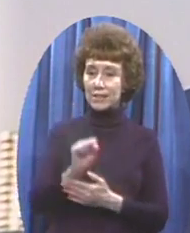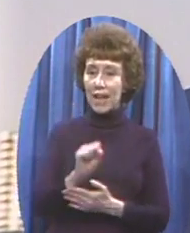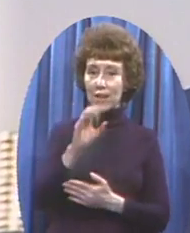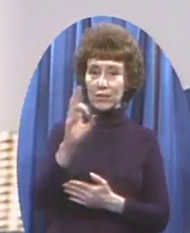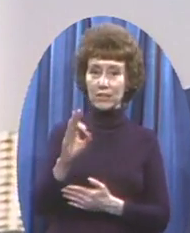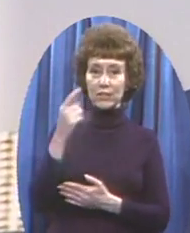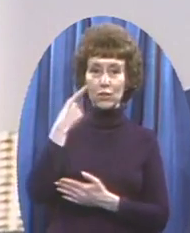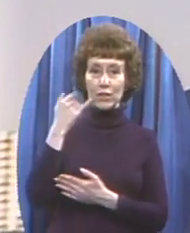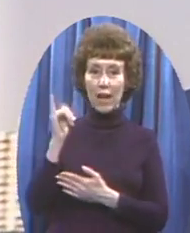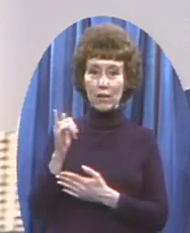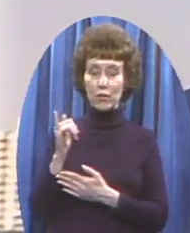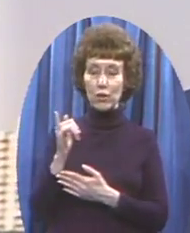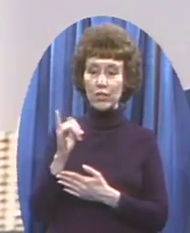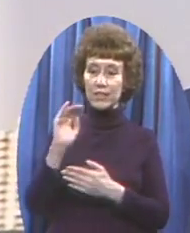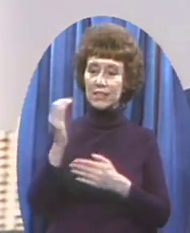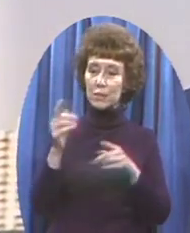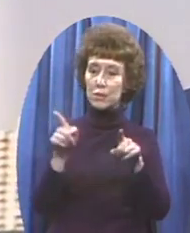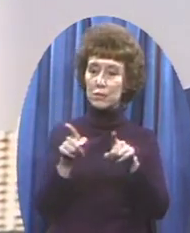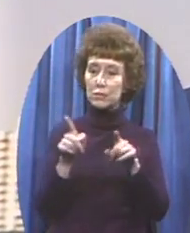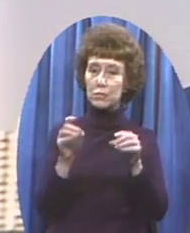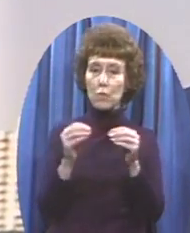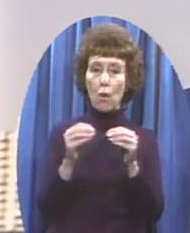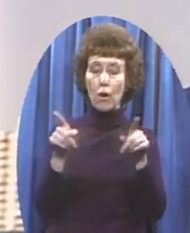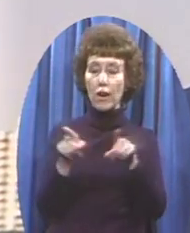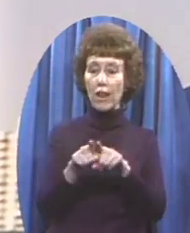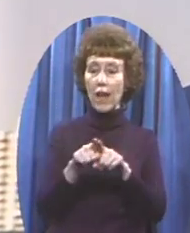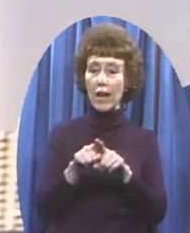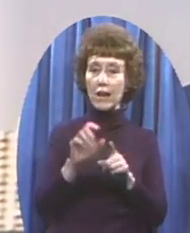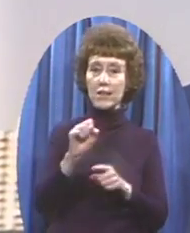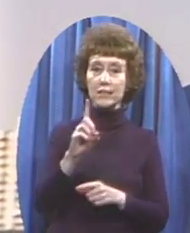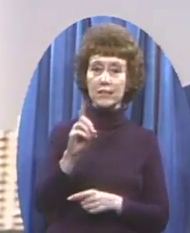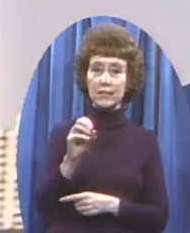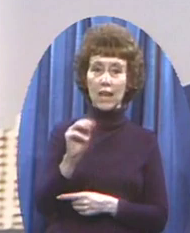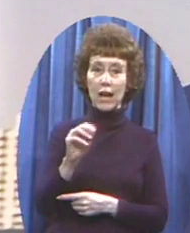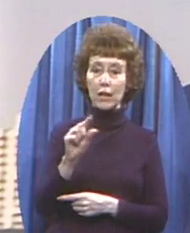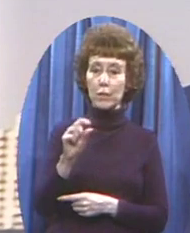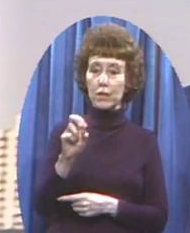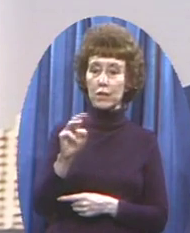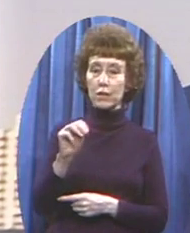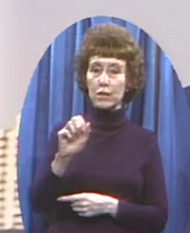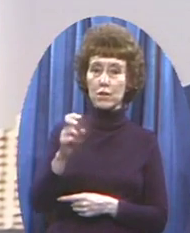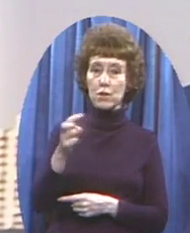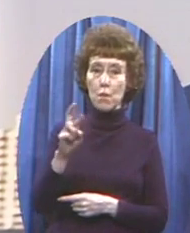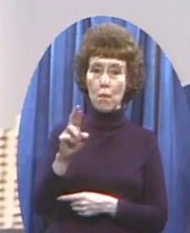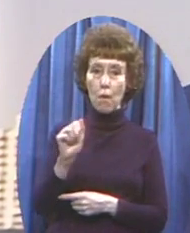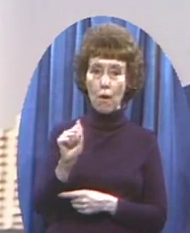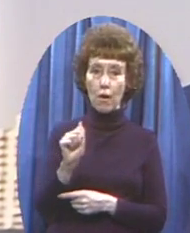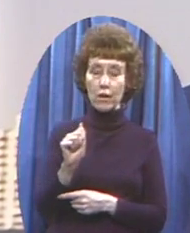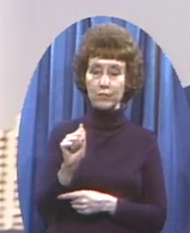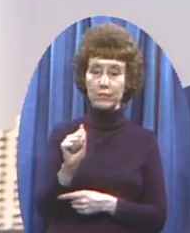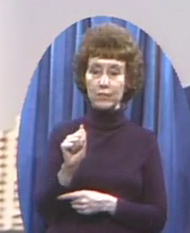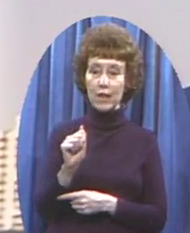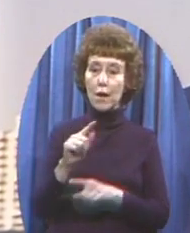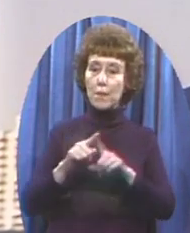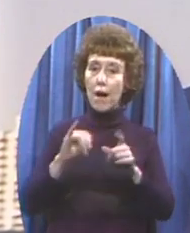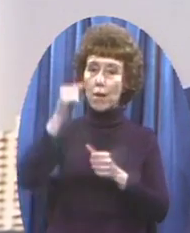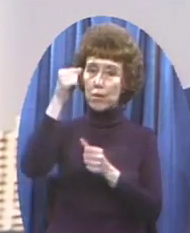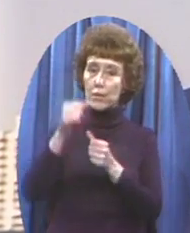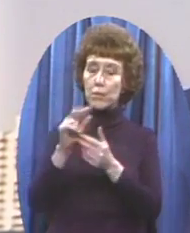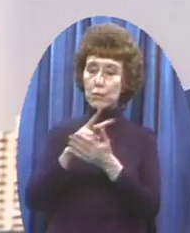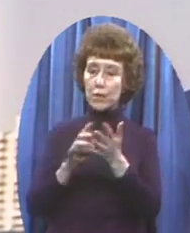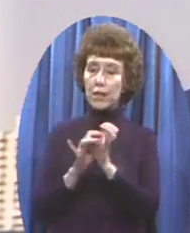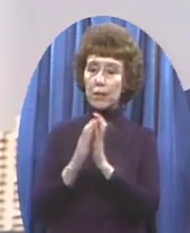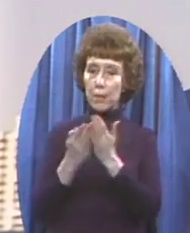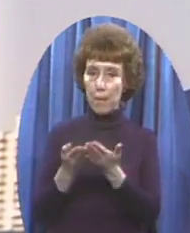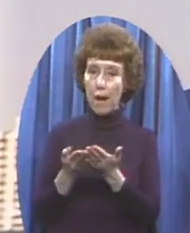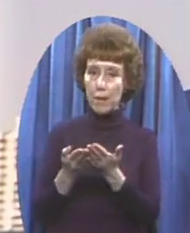than a city of one nation under God. Theoretically, reading the Bible and remembering when the Lord said he would not destroy Sodom and Gomorrah, were there